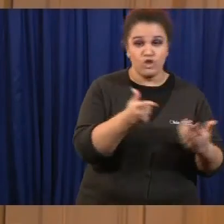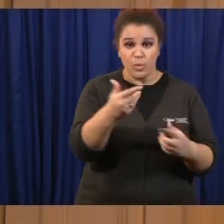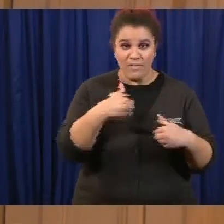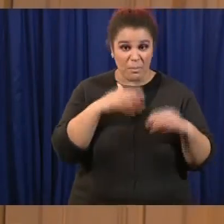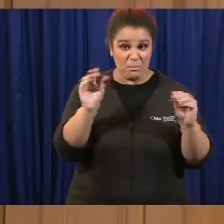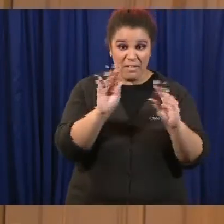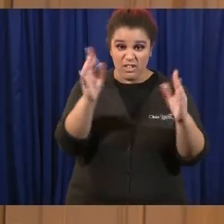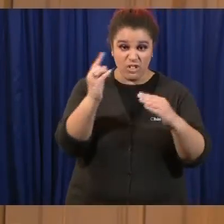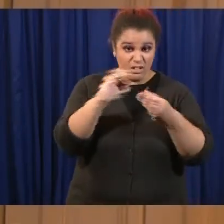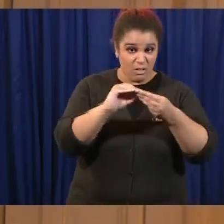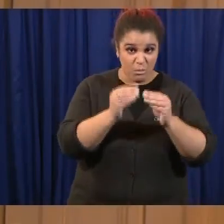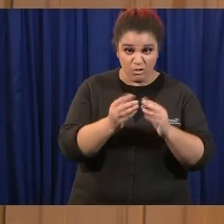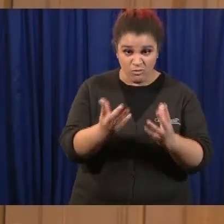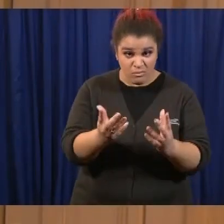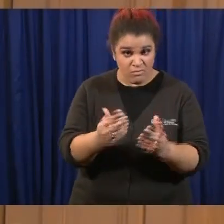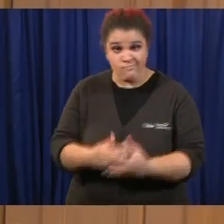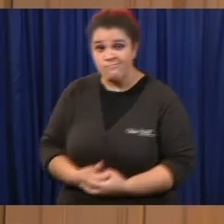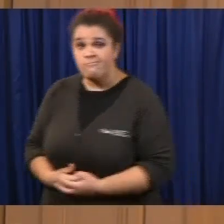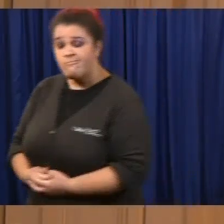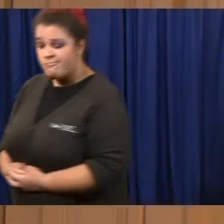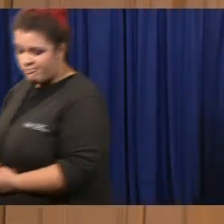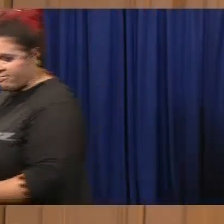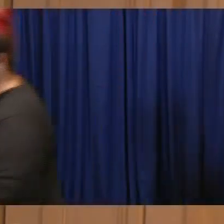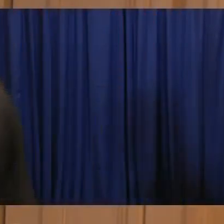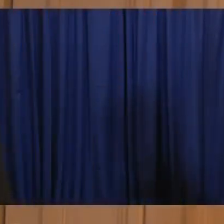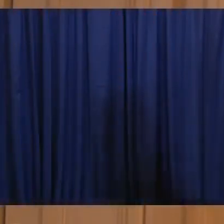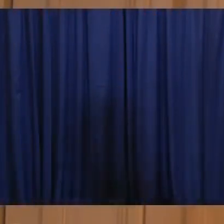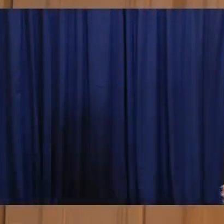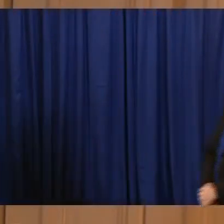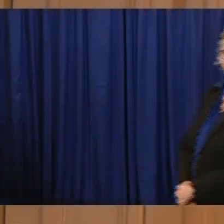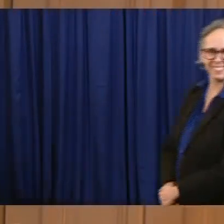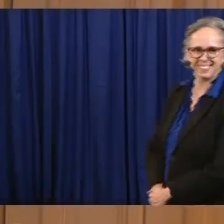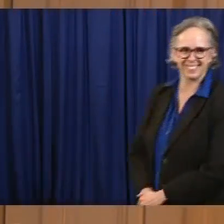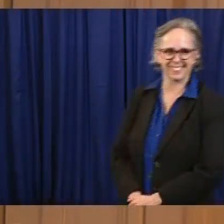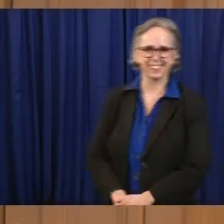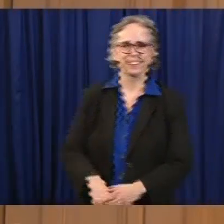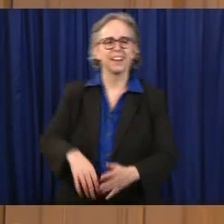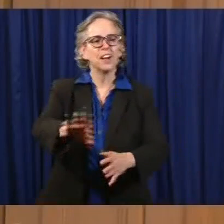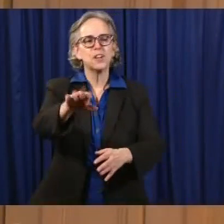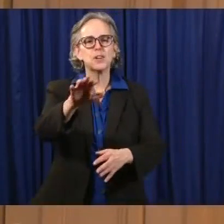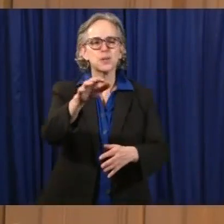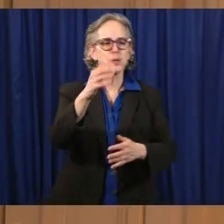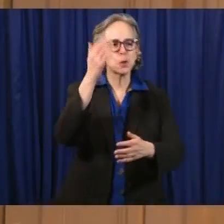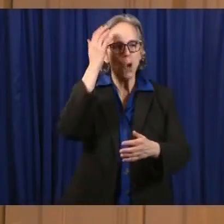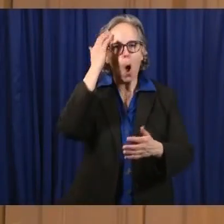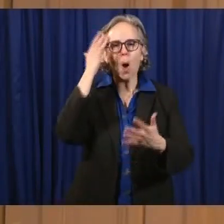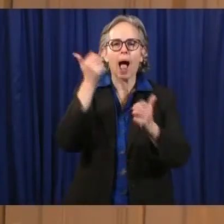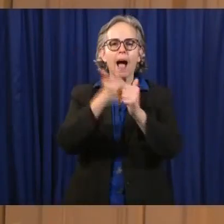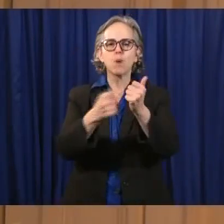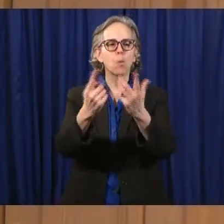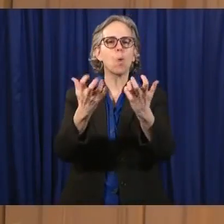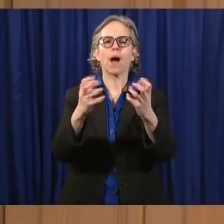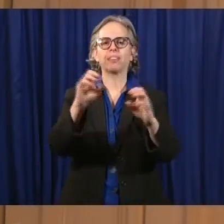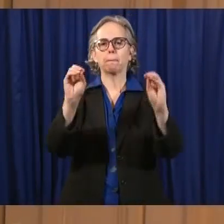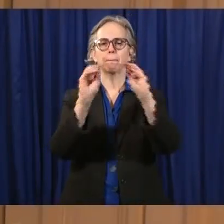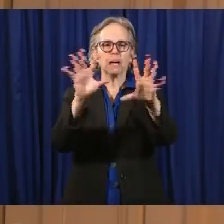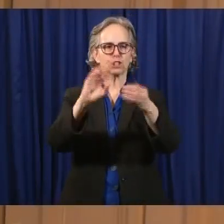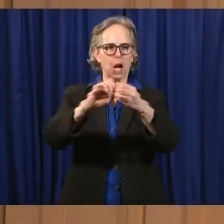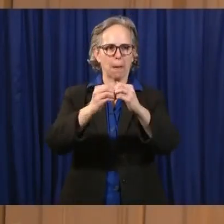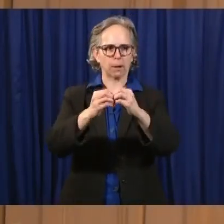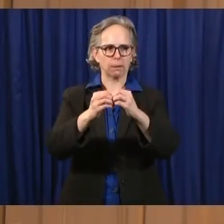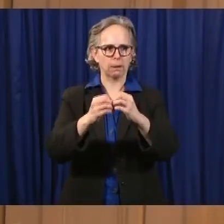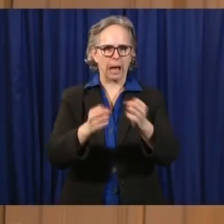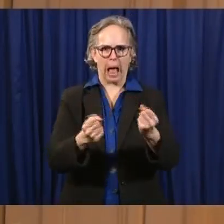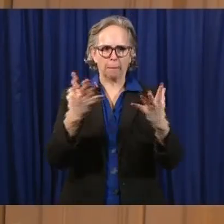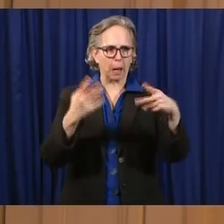have? How many tests would you need to have? So if you watch the media right now, everyone is guessing, and the scientists are still trying to guess some of these